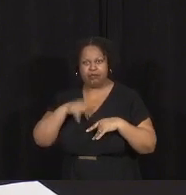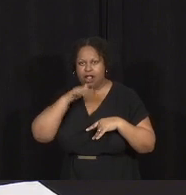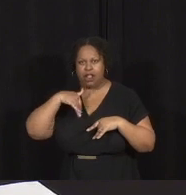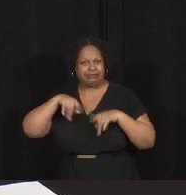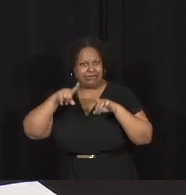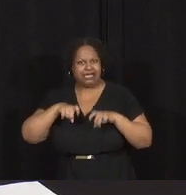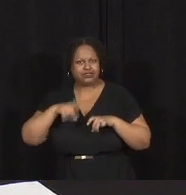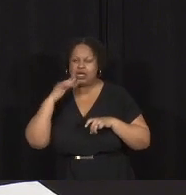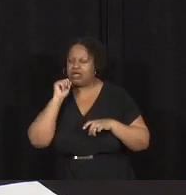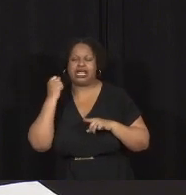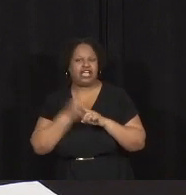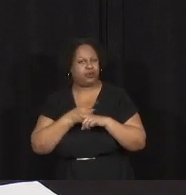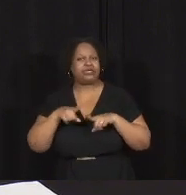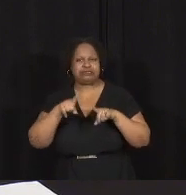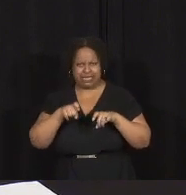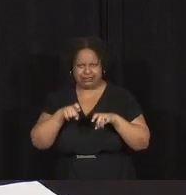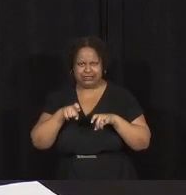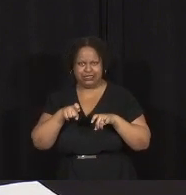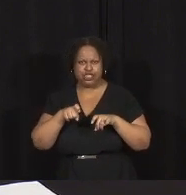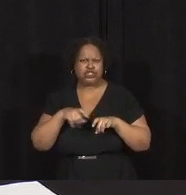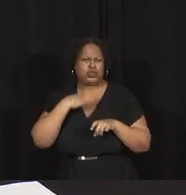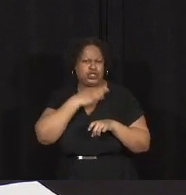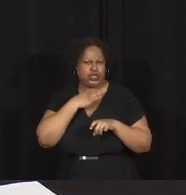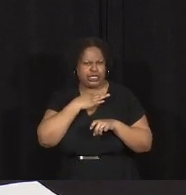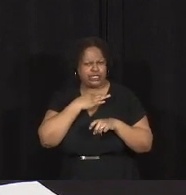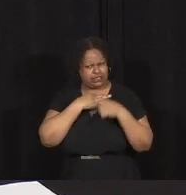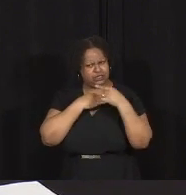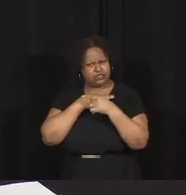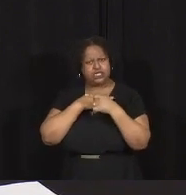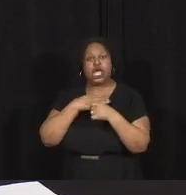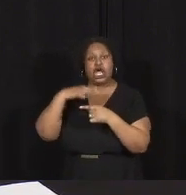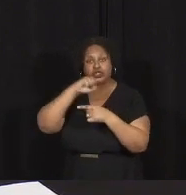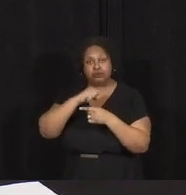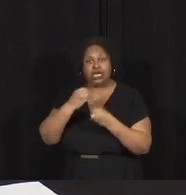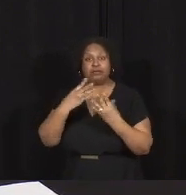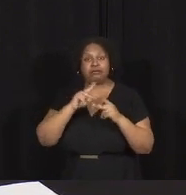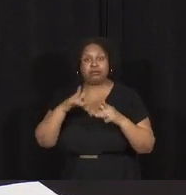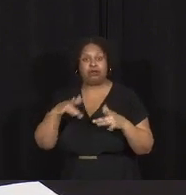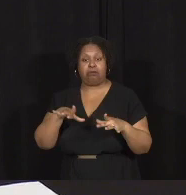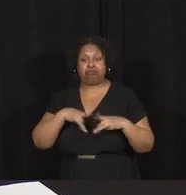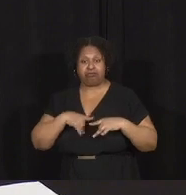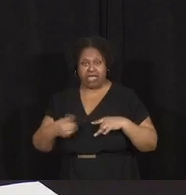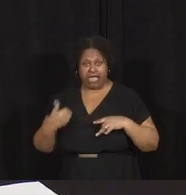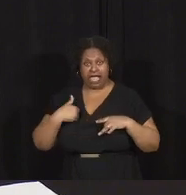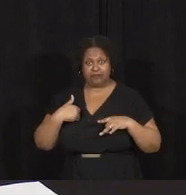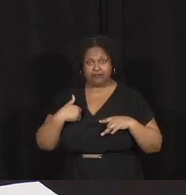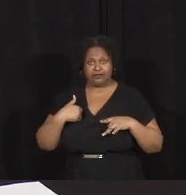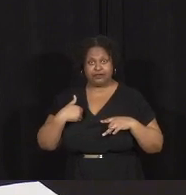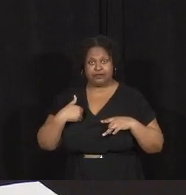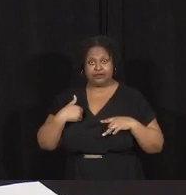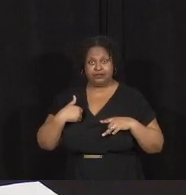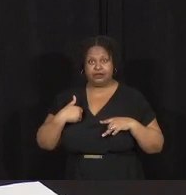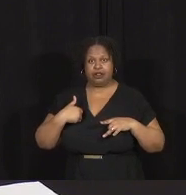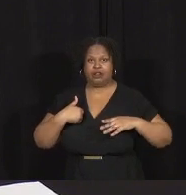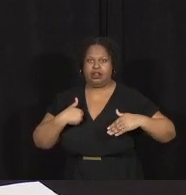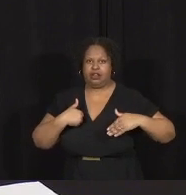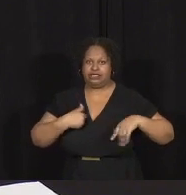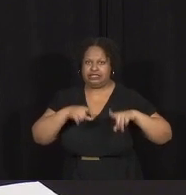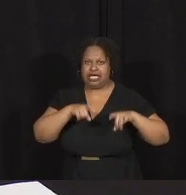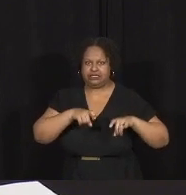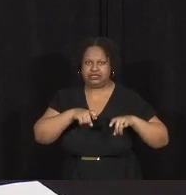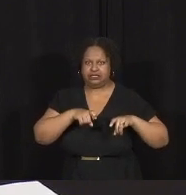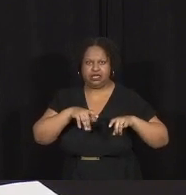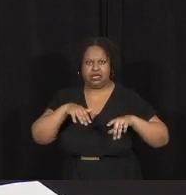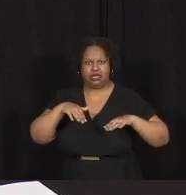people do you assume have this beyond those who have tested positive? And is there a factor you use? Like,